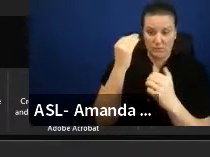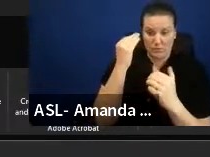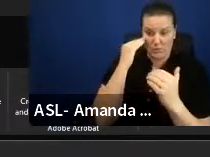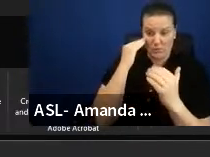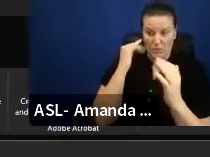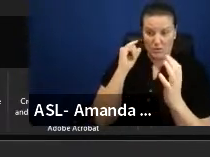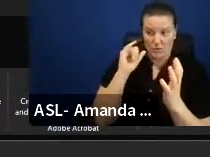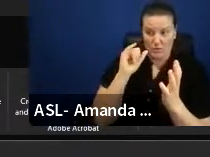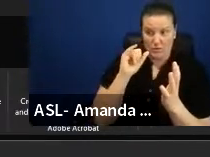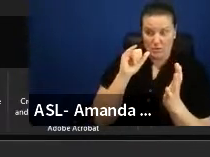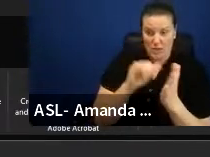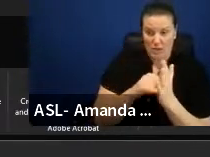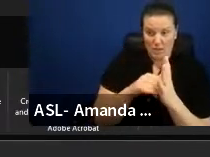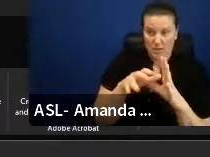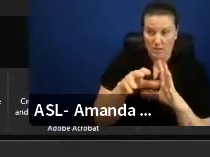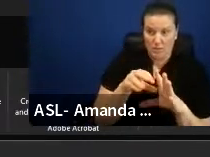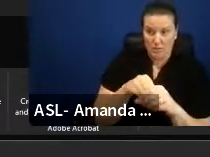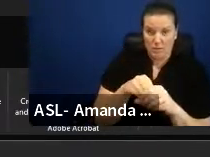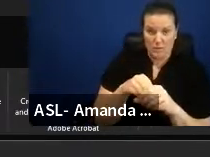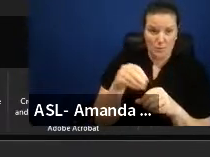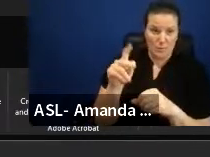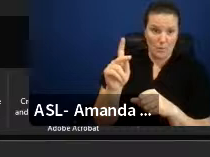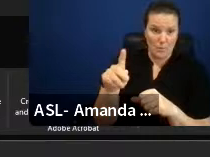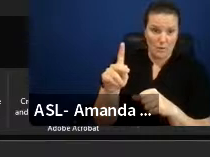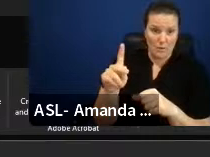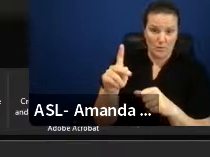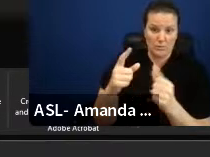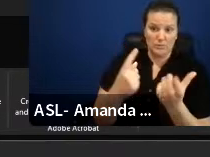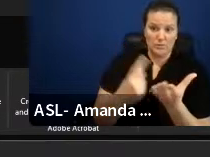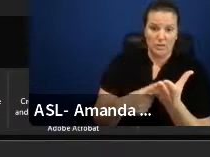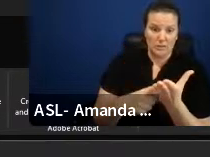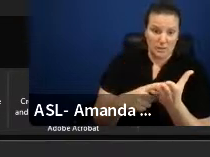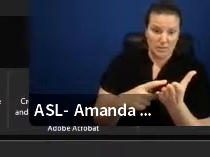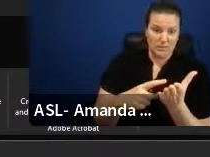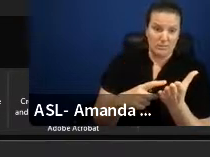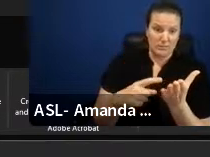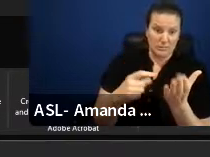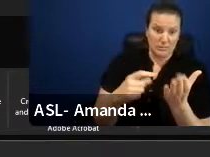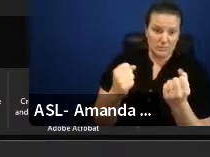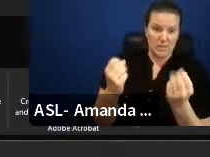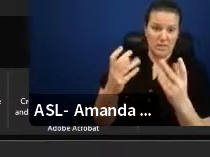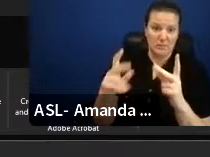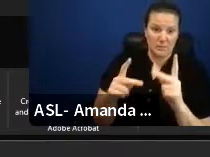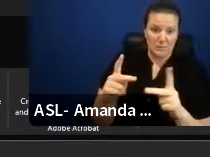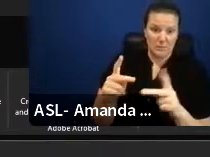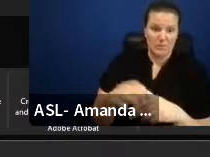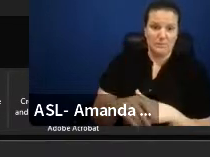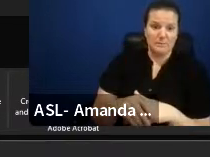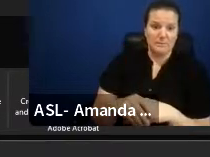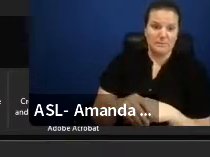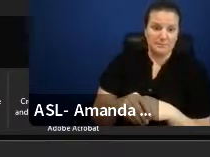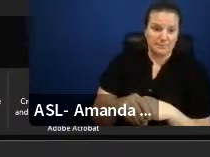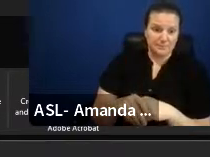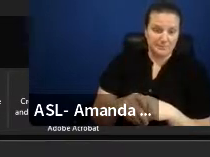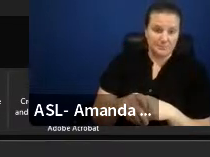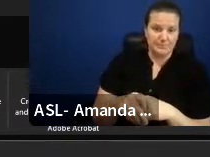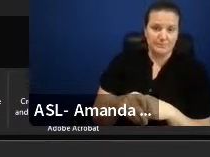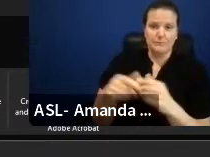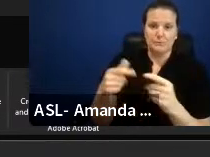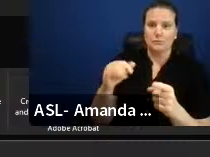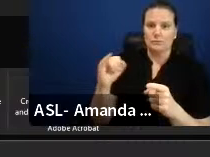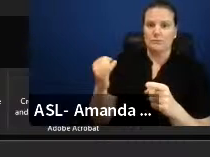the hopper with Portland, you're probably talking a team of people. Yeah, we're talking about Z's